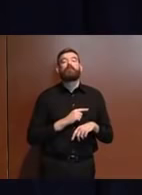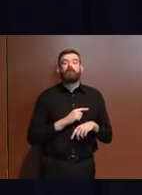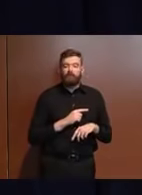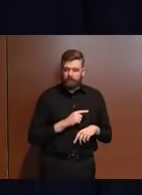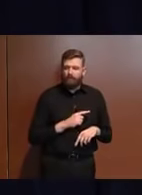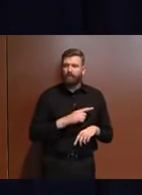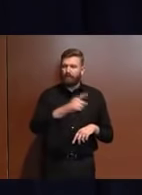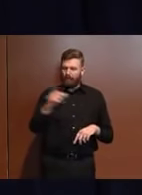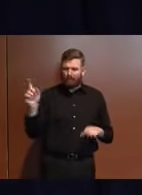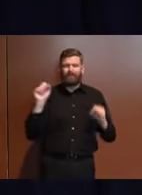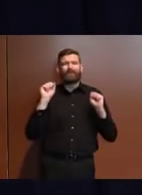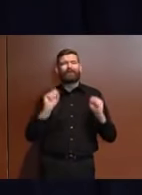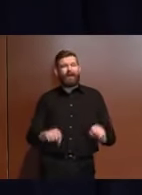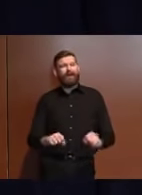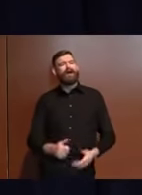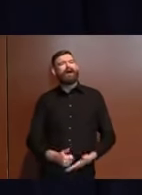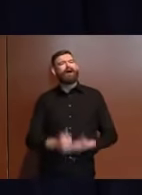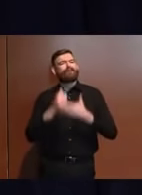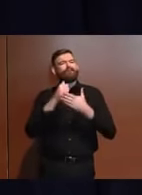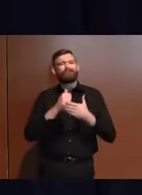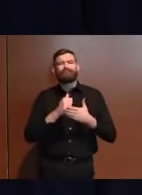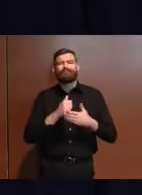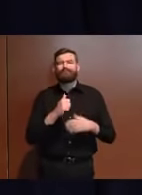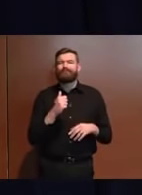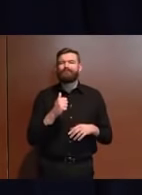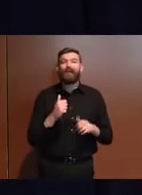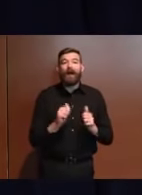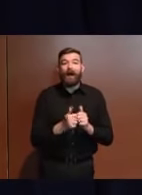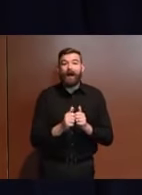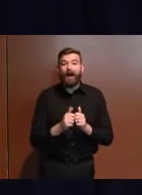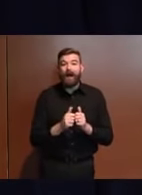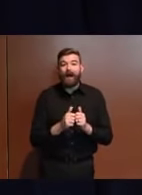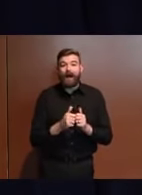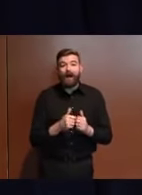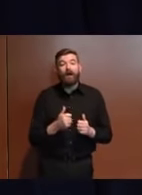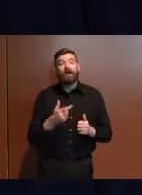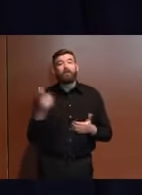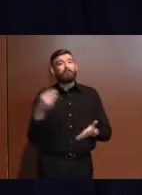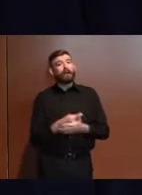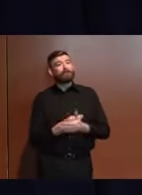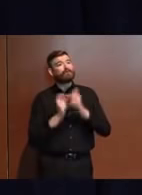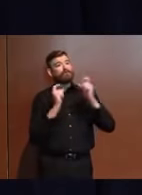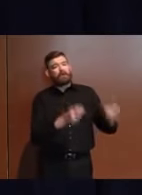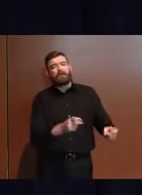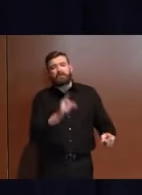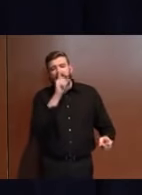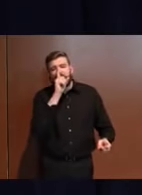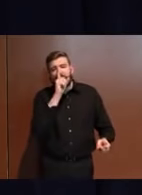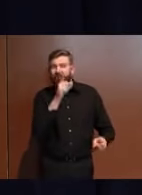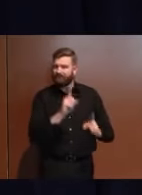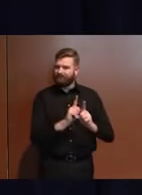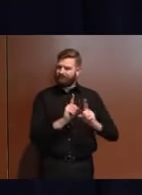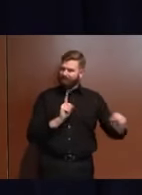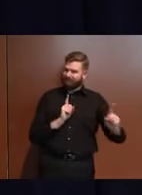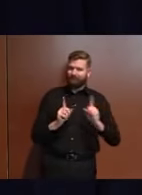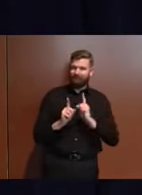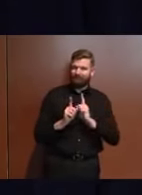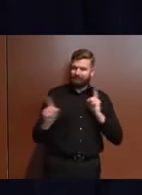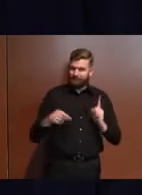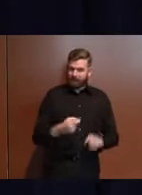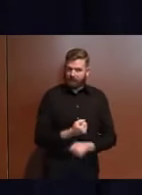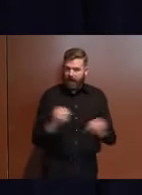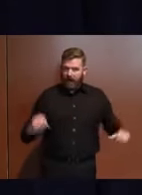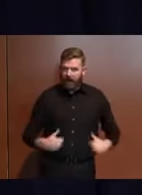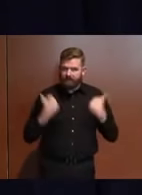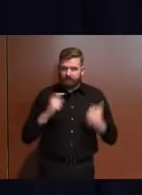your contribution, your donation, so to speak, to actually saving lives. I can't think of a better calling.